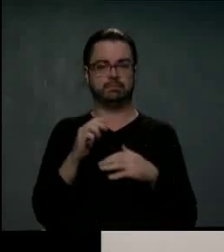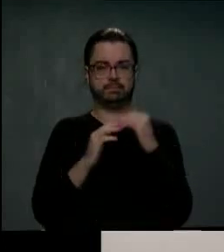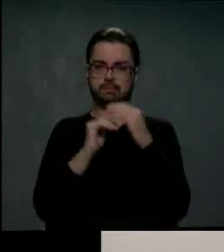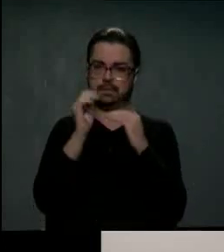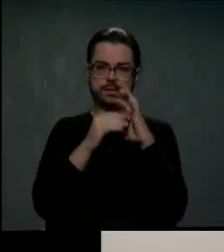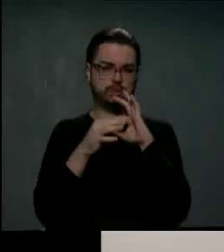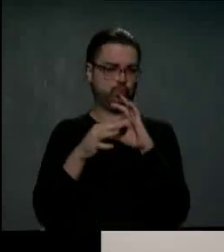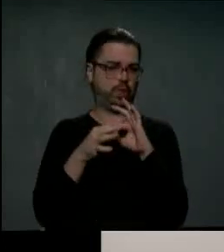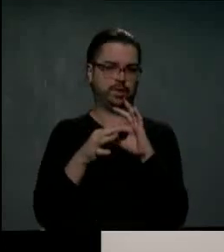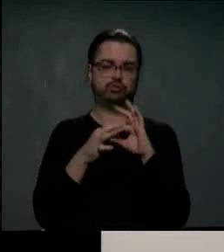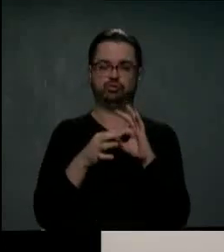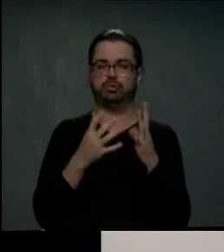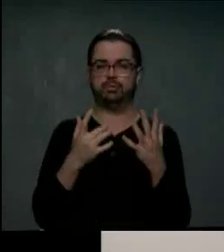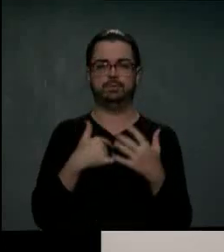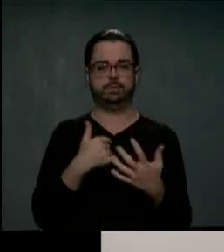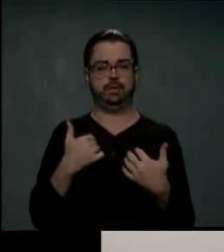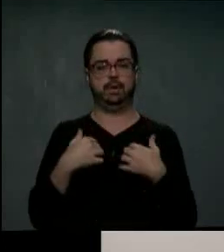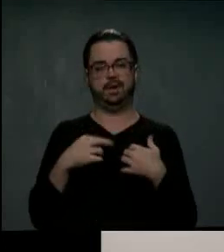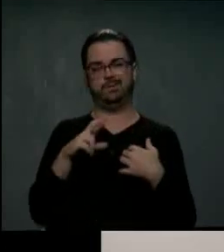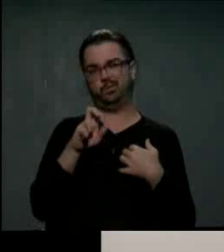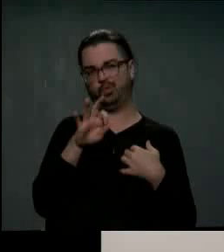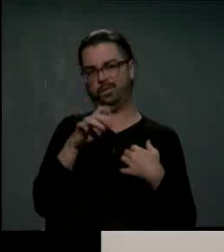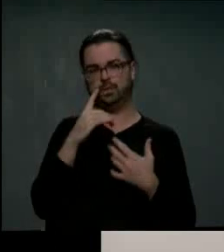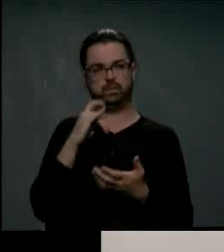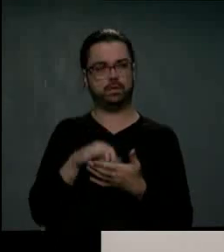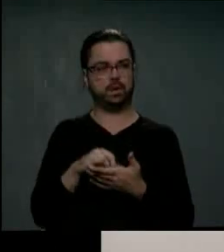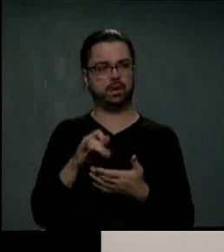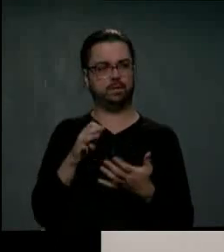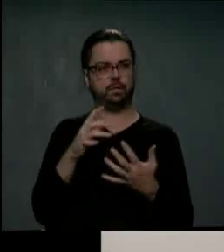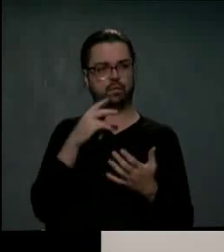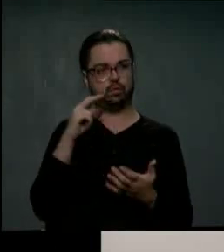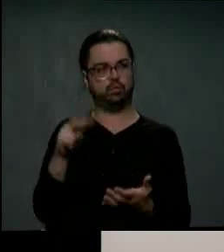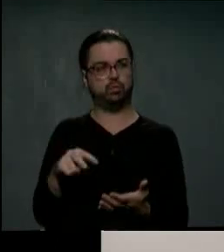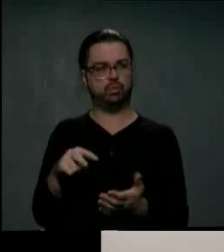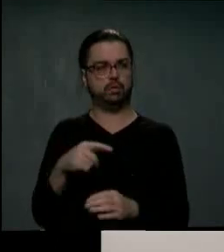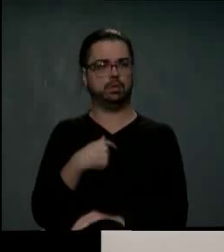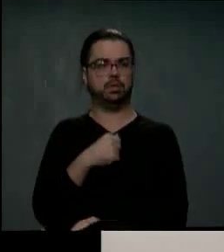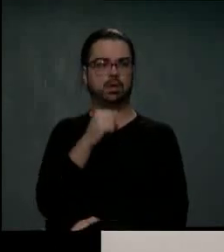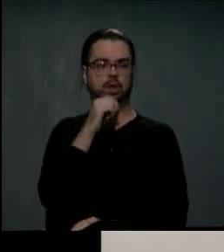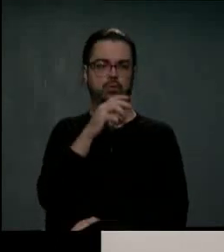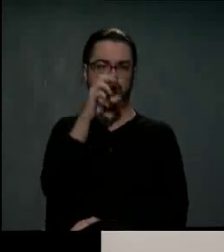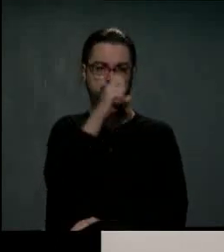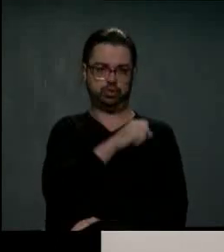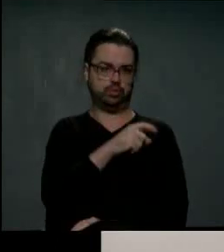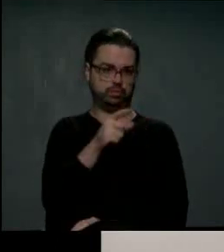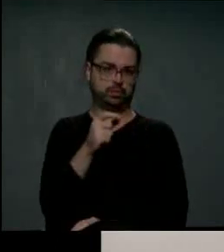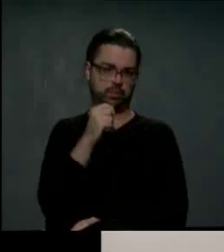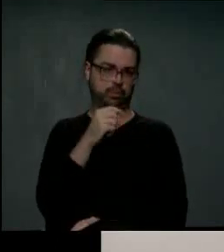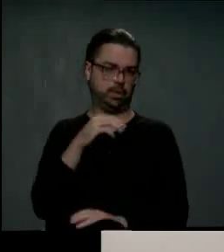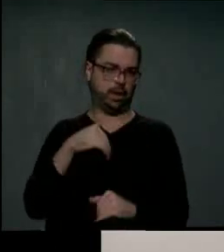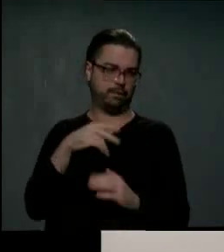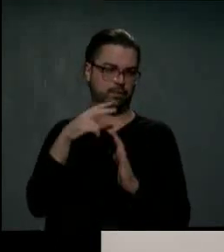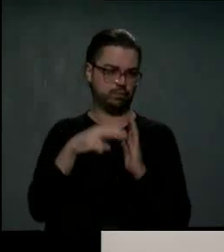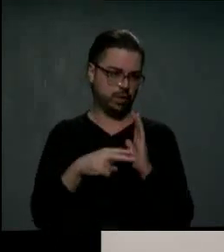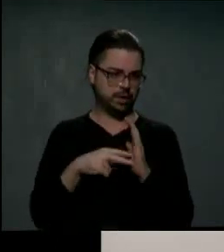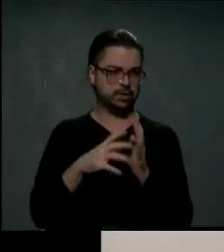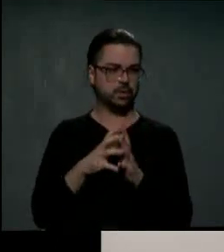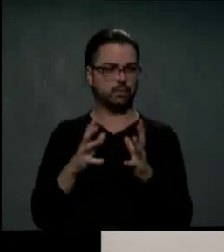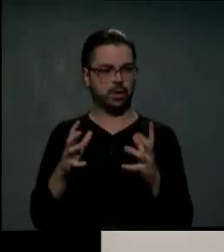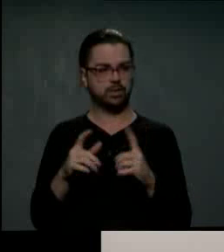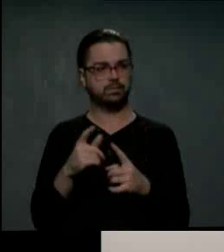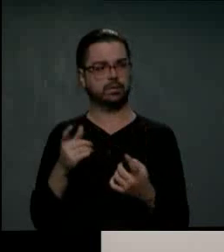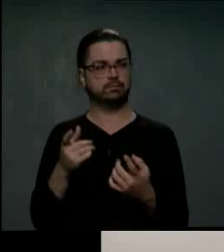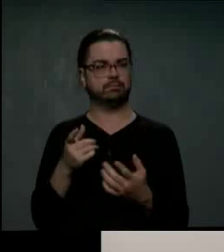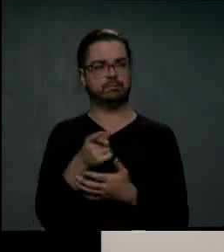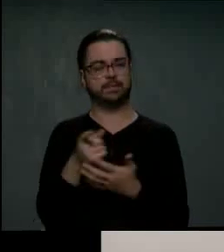relationships. So I have a reference to that if you want to check that out. I don't assume that you guys haven't read so much, but you